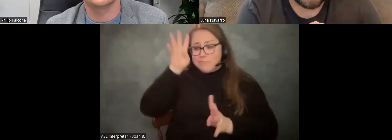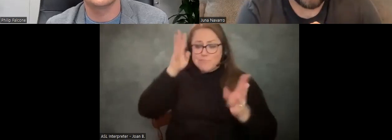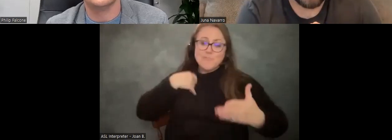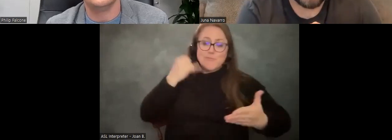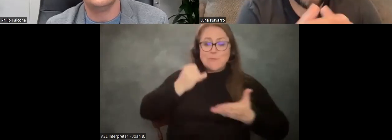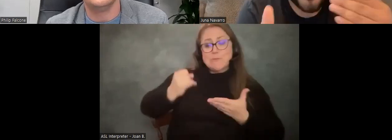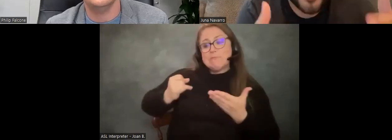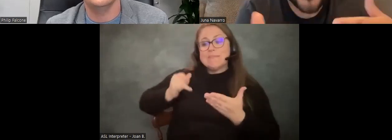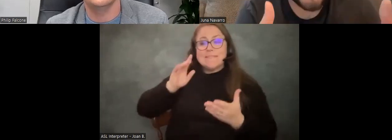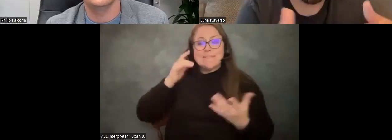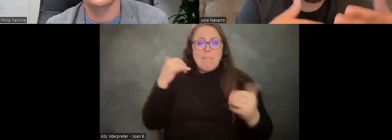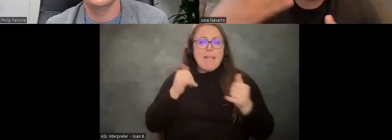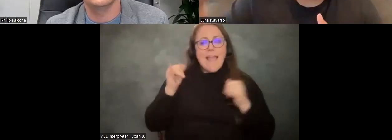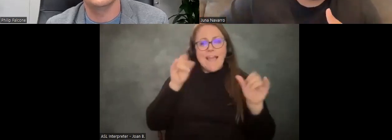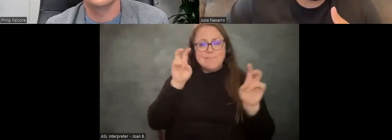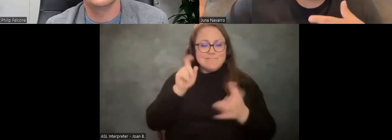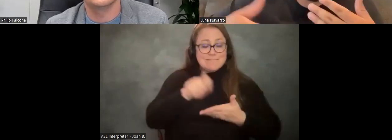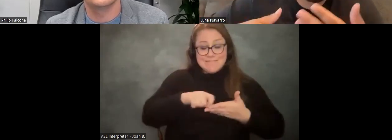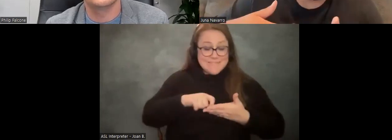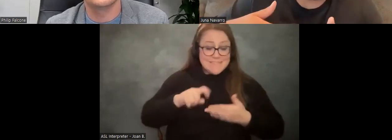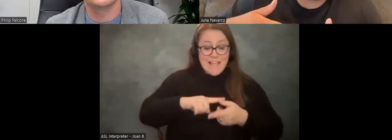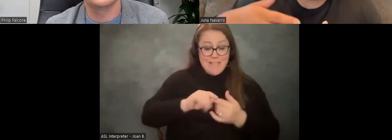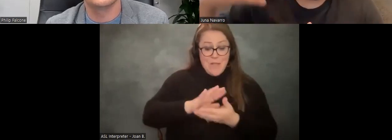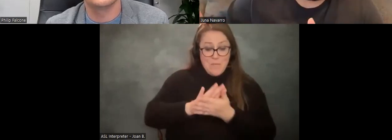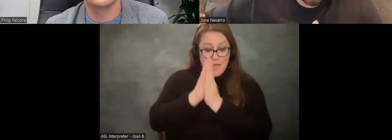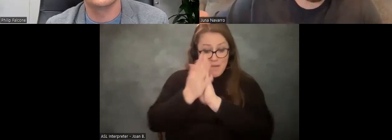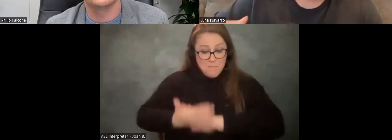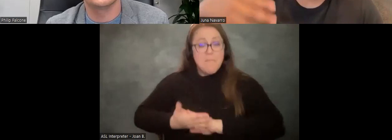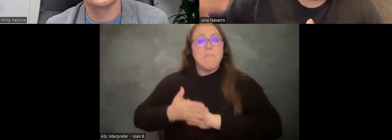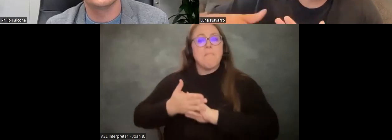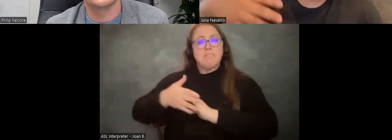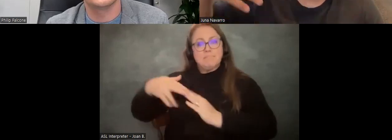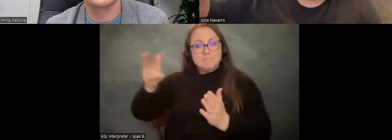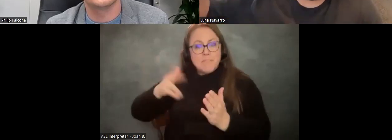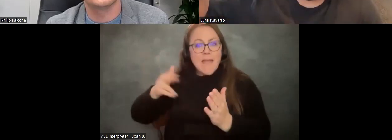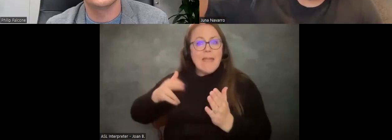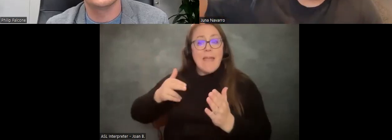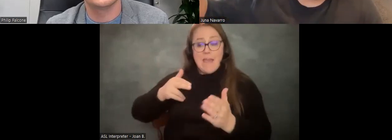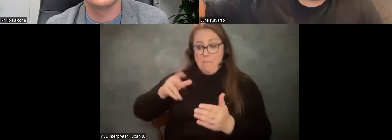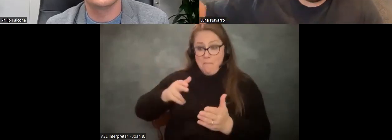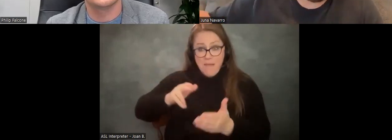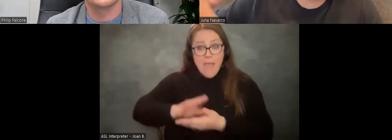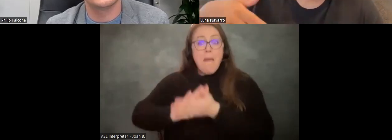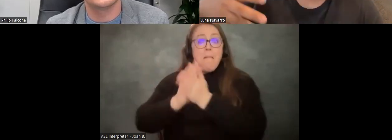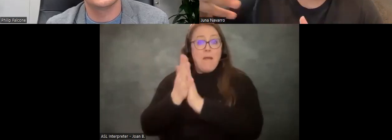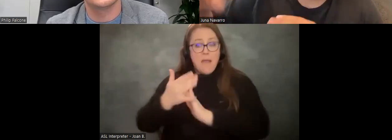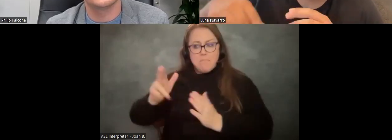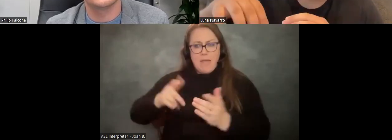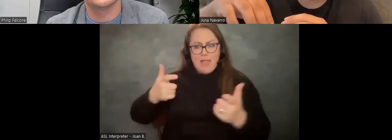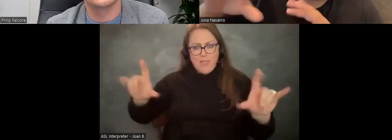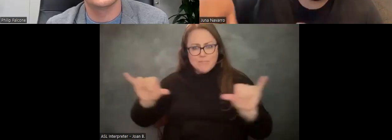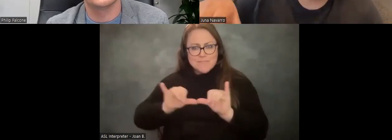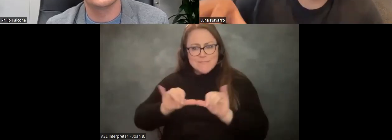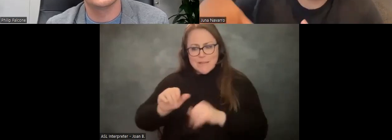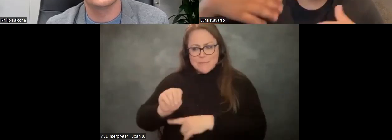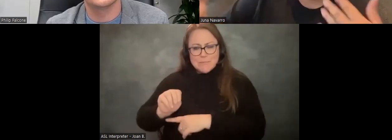then that opportunity rolled over to then becoming, a painter, and then from a painter into a muralist. And then even